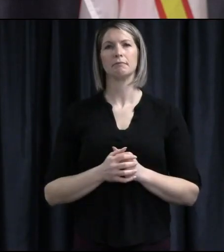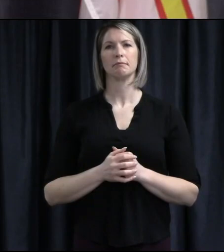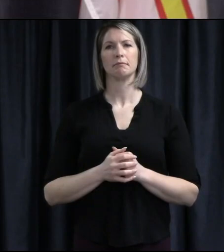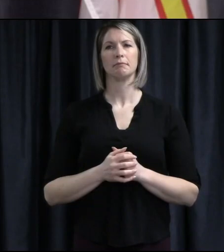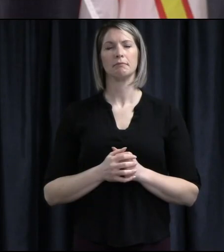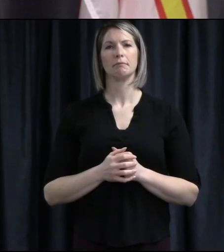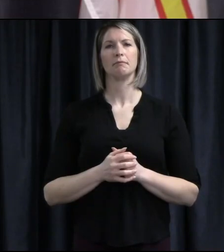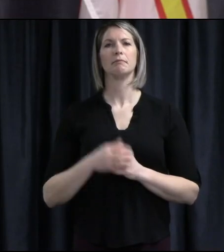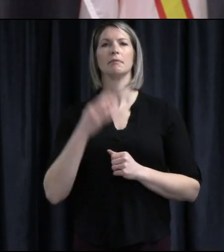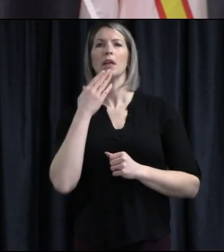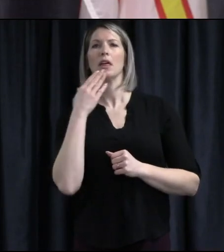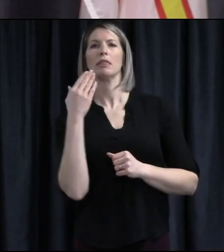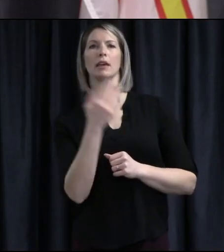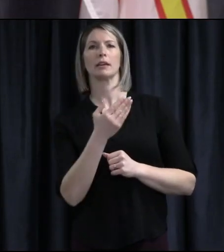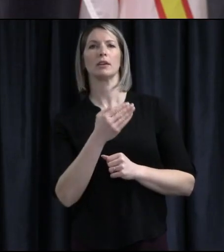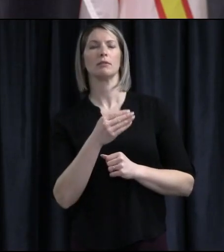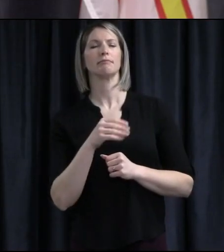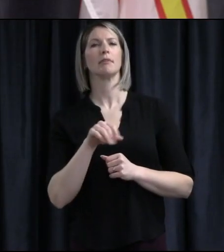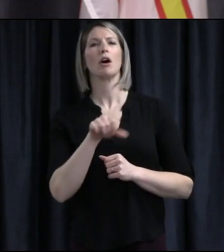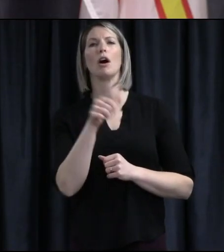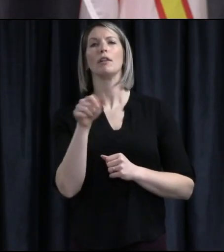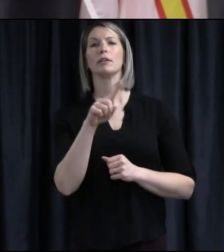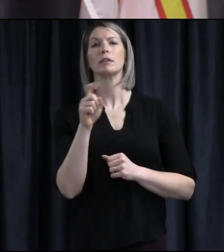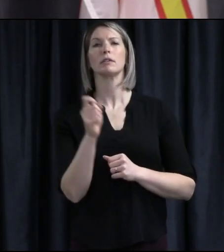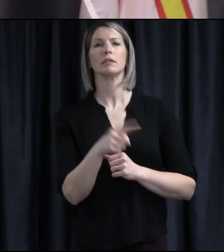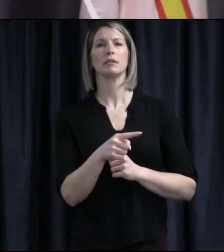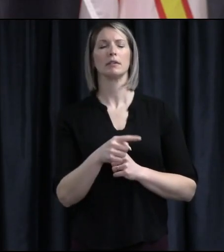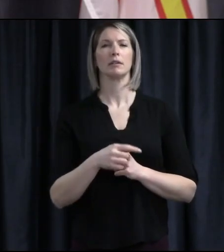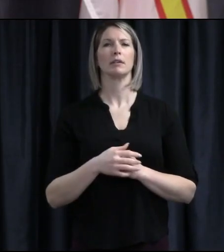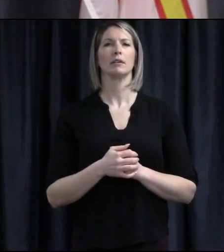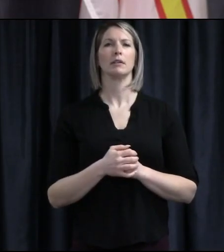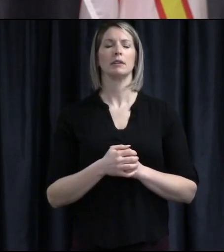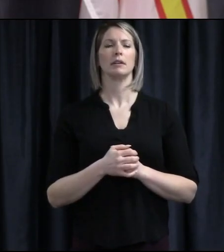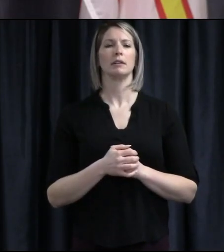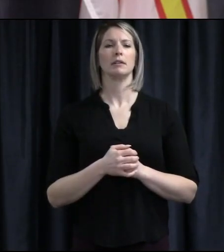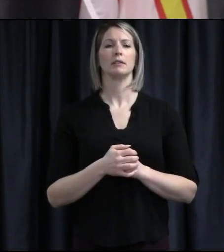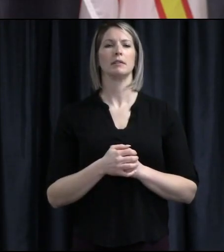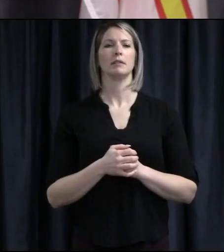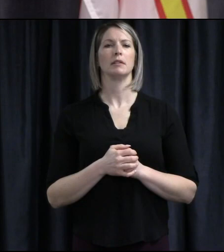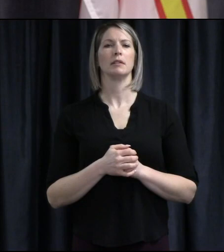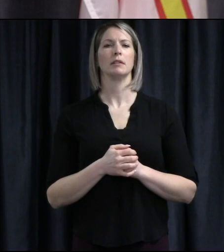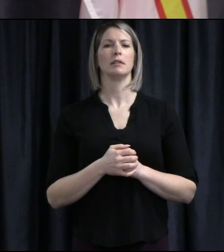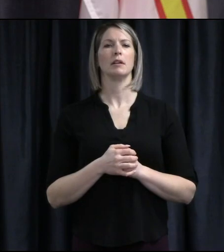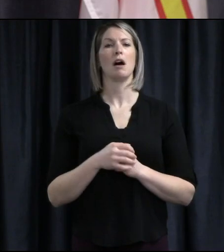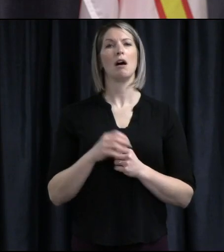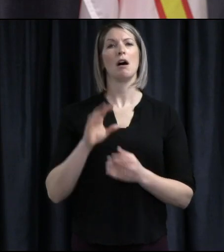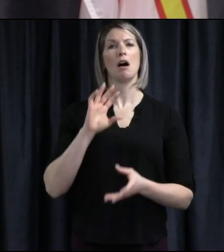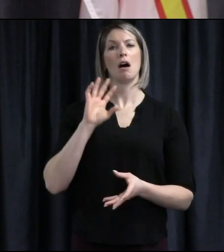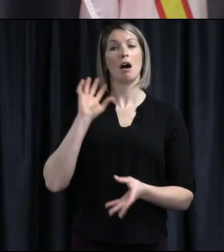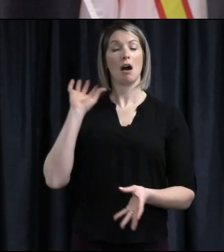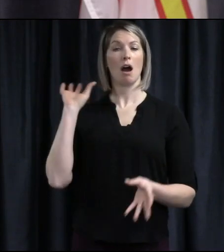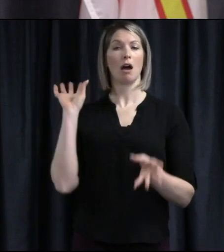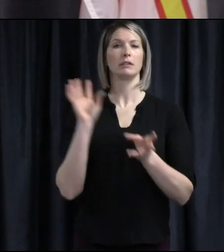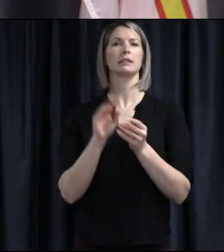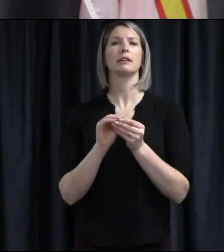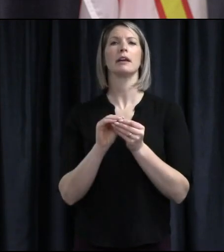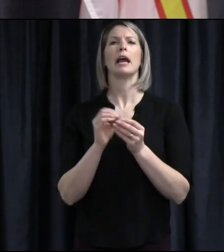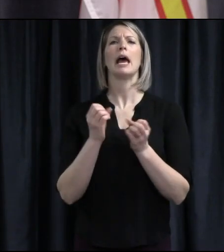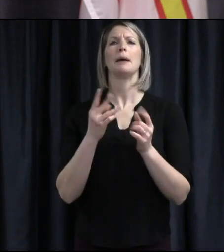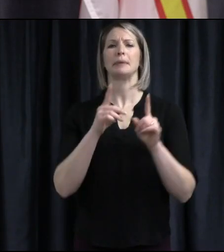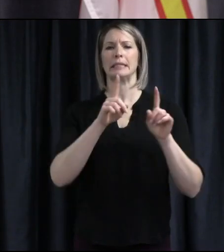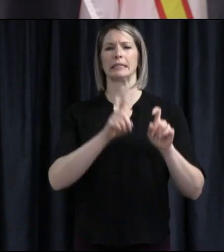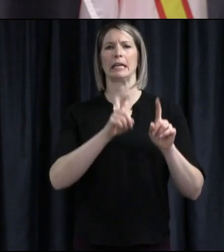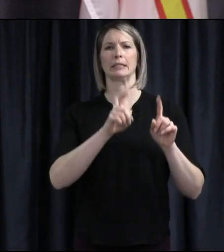And thank you. A follow-up question to that. Exactly how many tests is government currently prepared for in terms